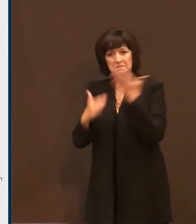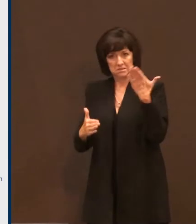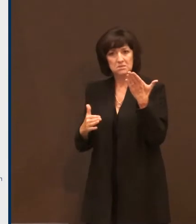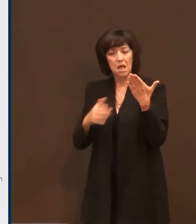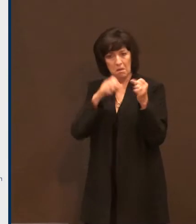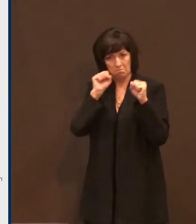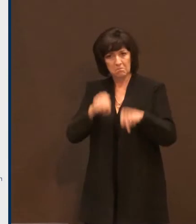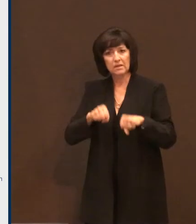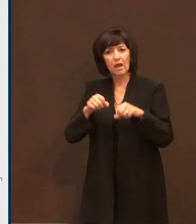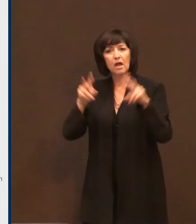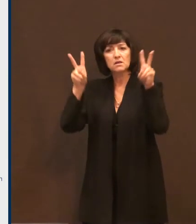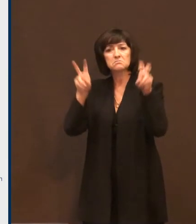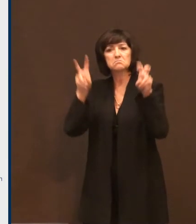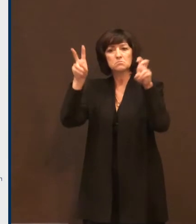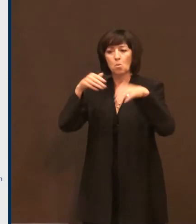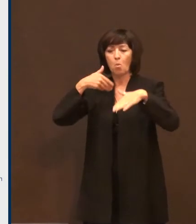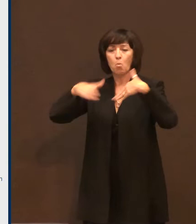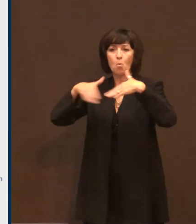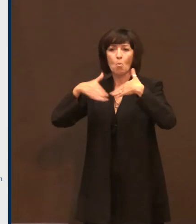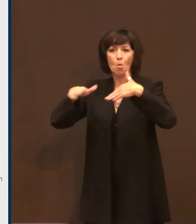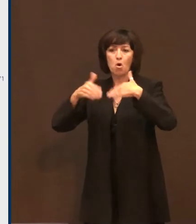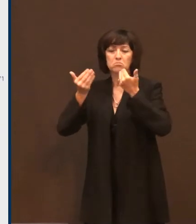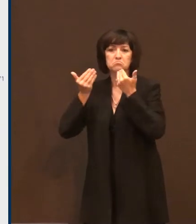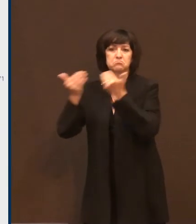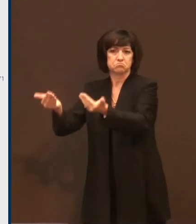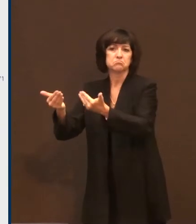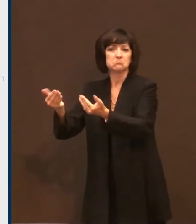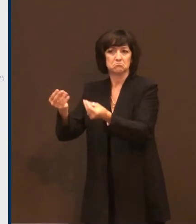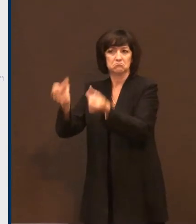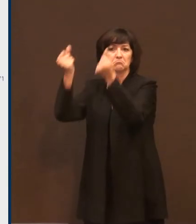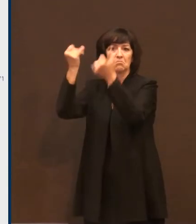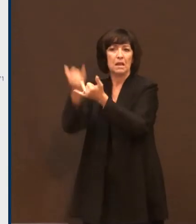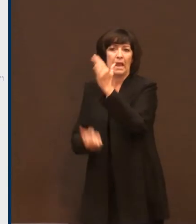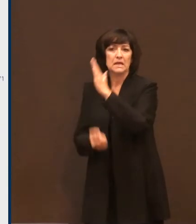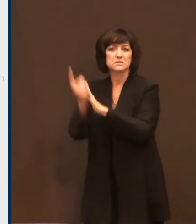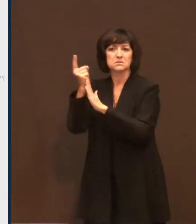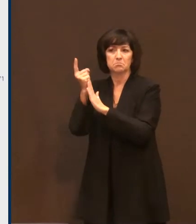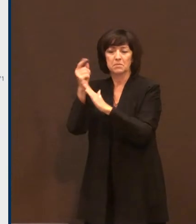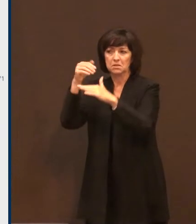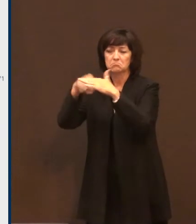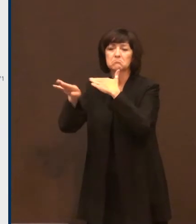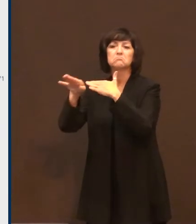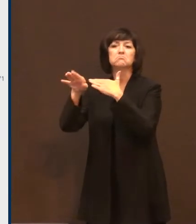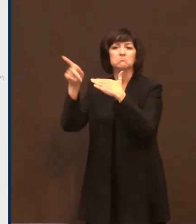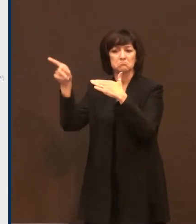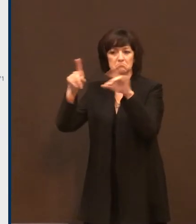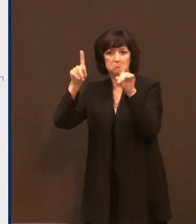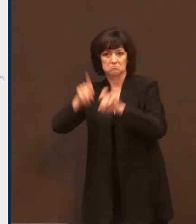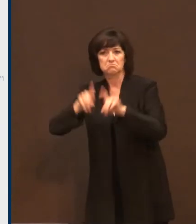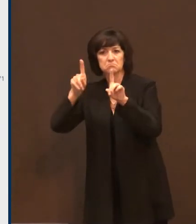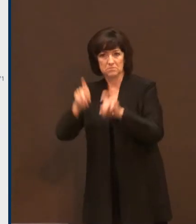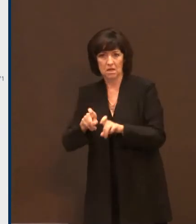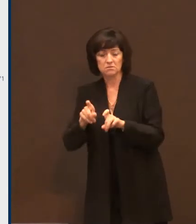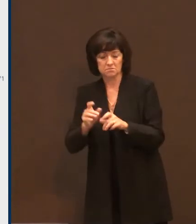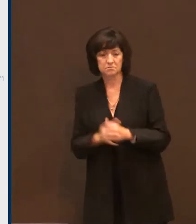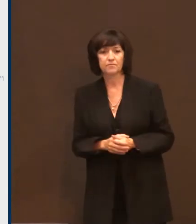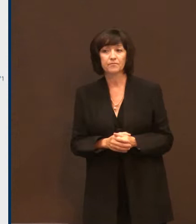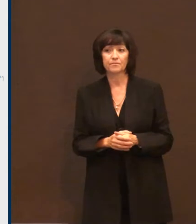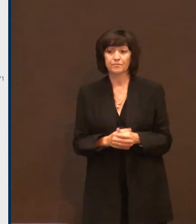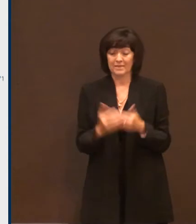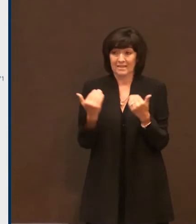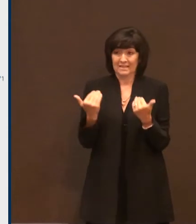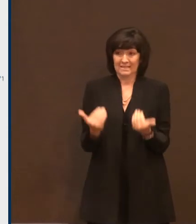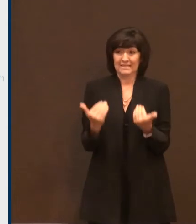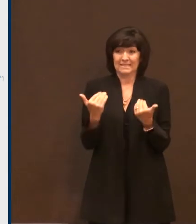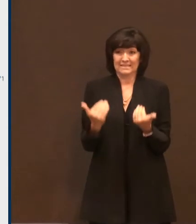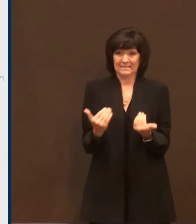walk-ups as well. As we're doing testing, I want to say, we're right now currently 13th